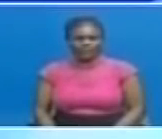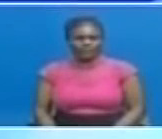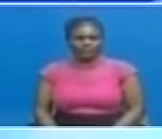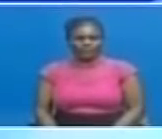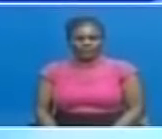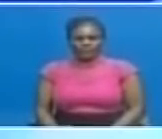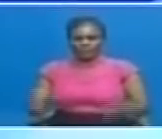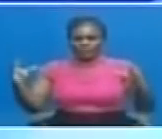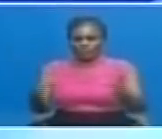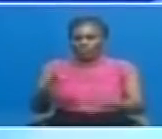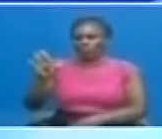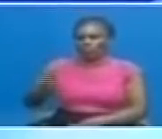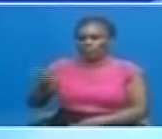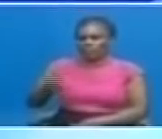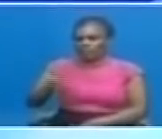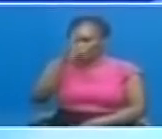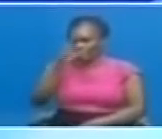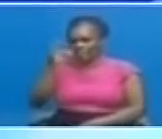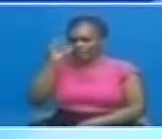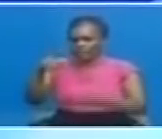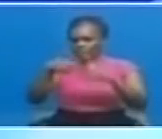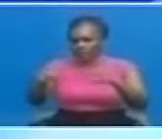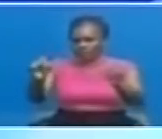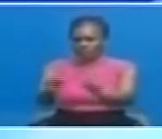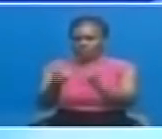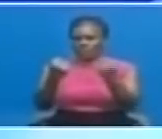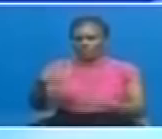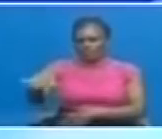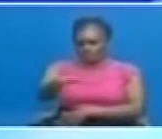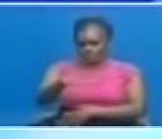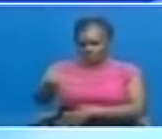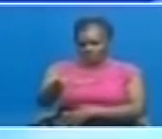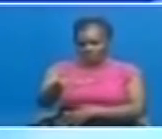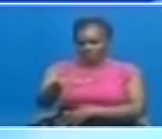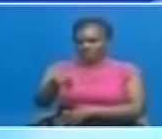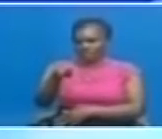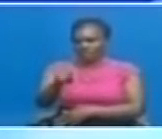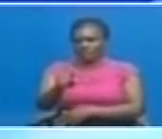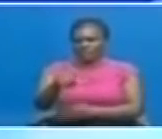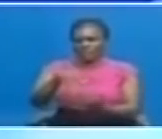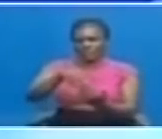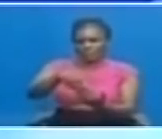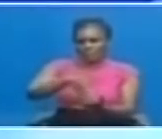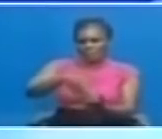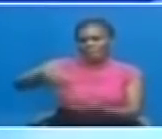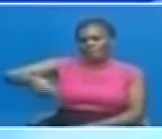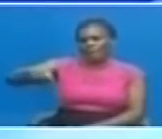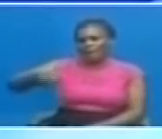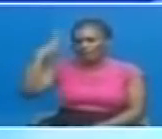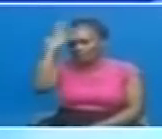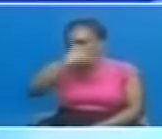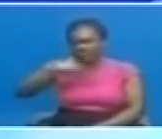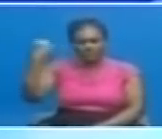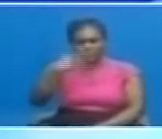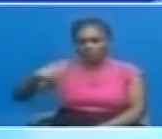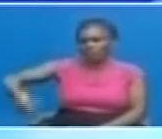In the same breath, a group of women in Nyeri have begun an initiative to save the environment by converting dirty plastic bags into beautiful